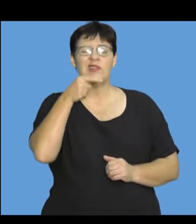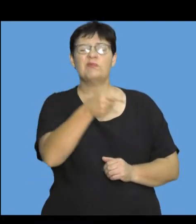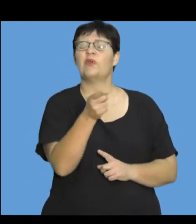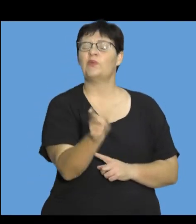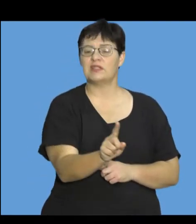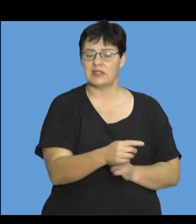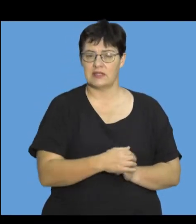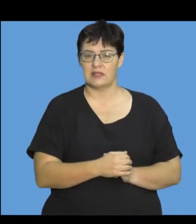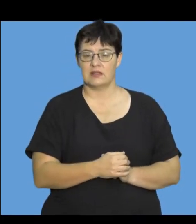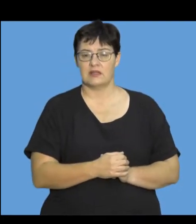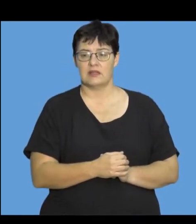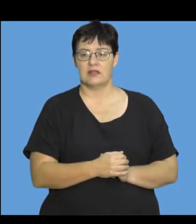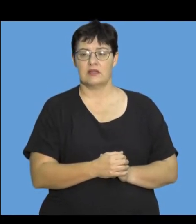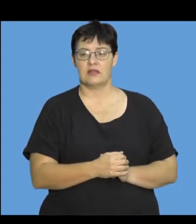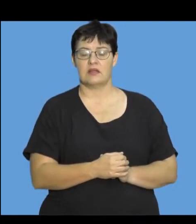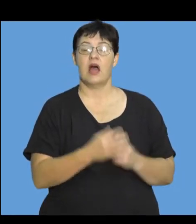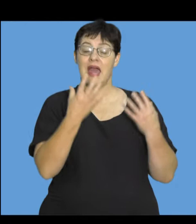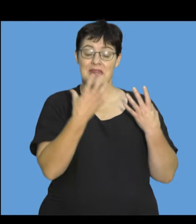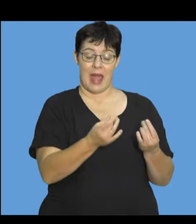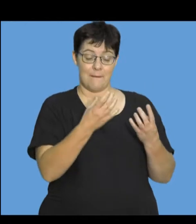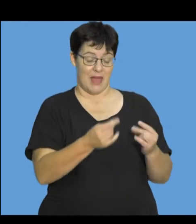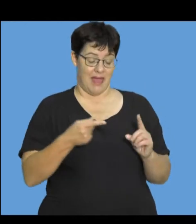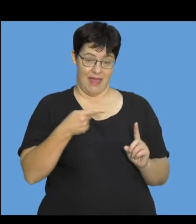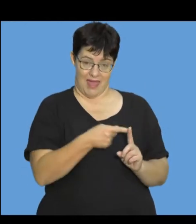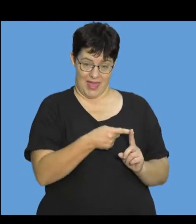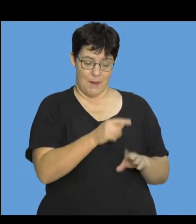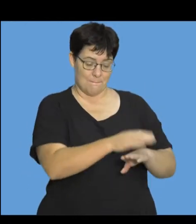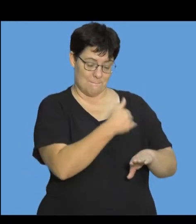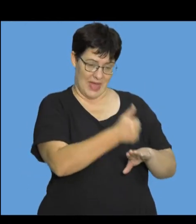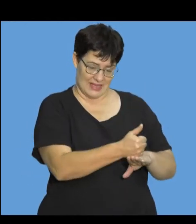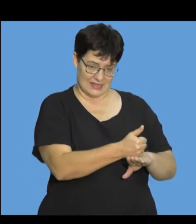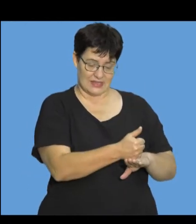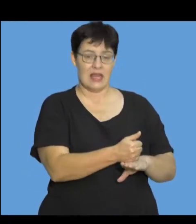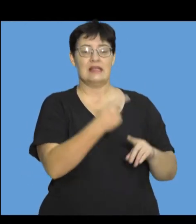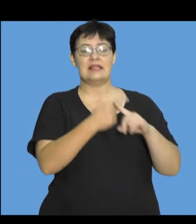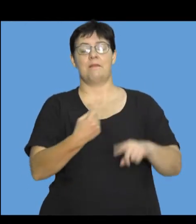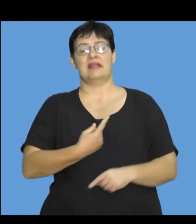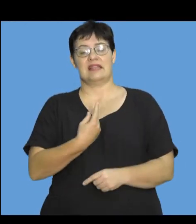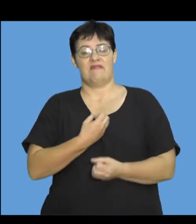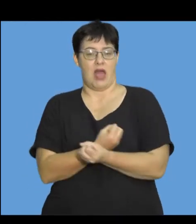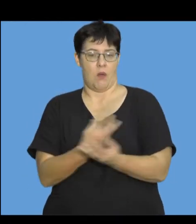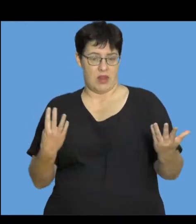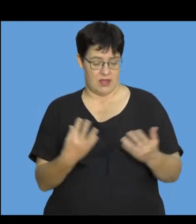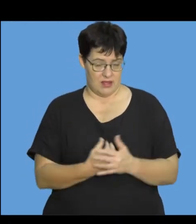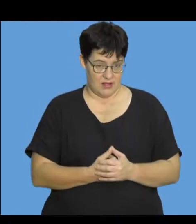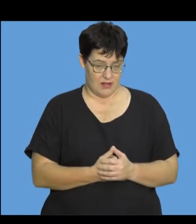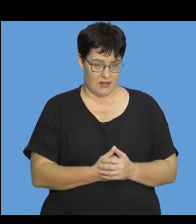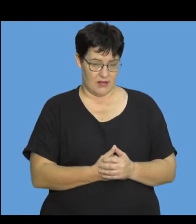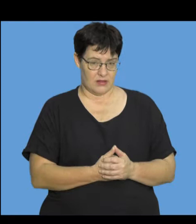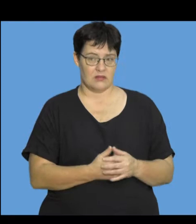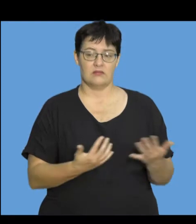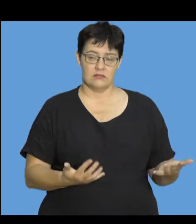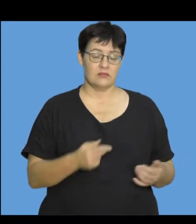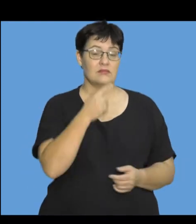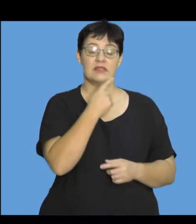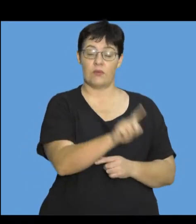be the number of times a number, which is the base, is multiplied by itself, right? So in this instance,